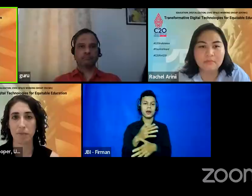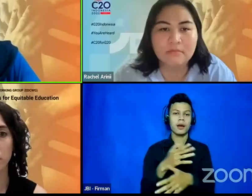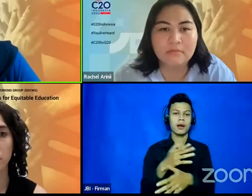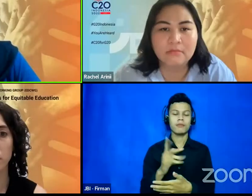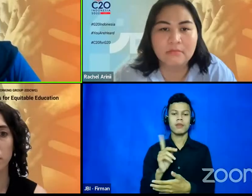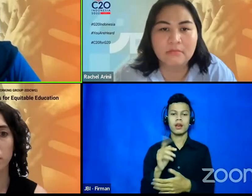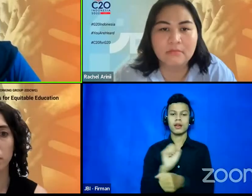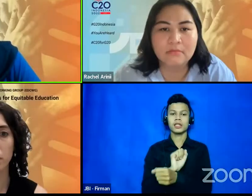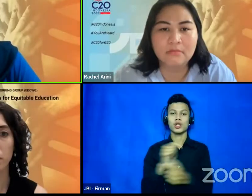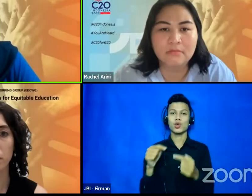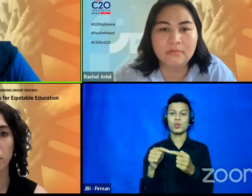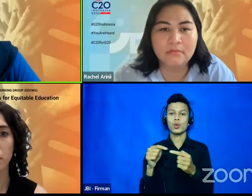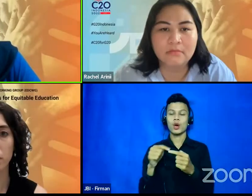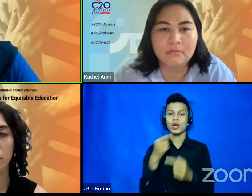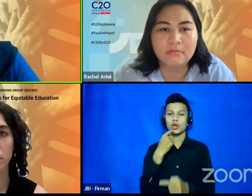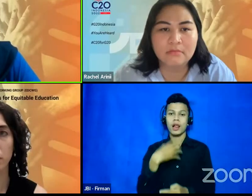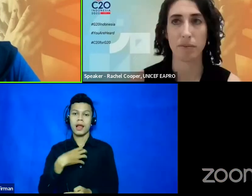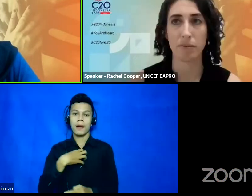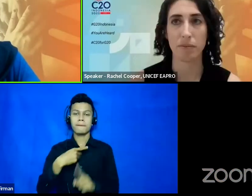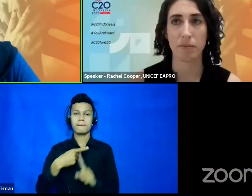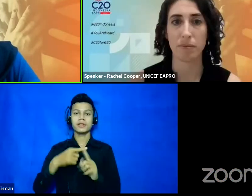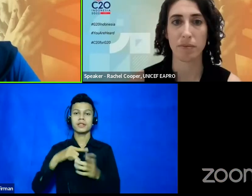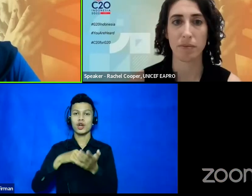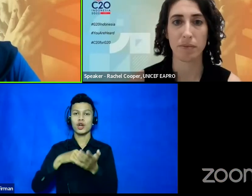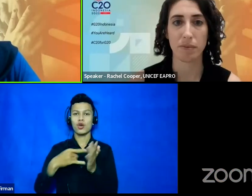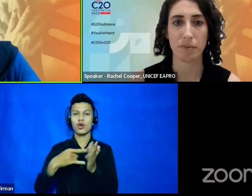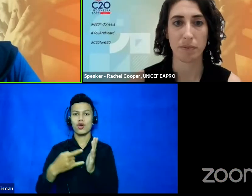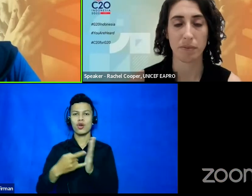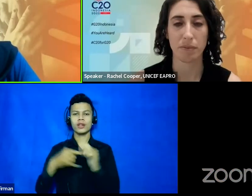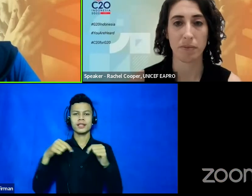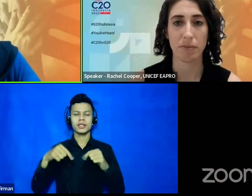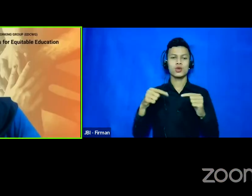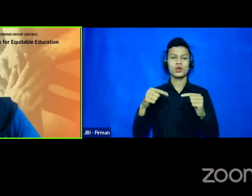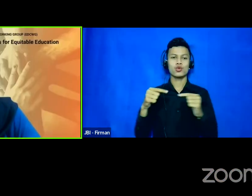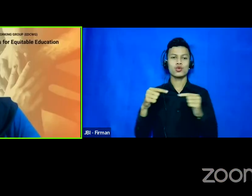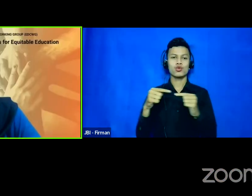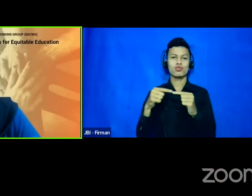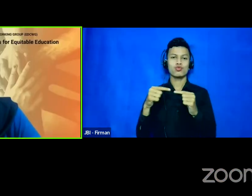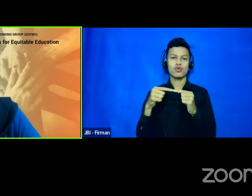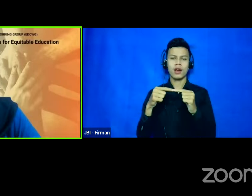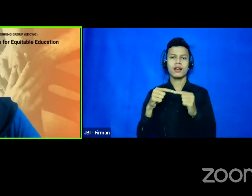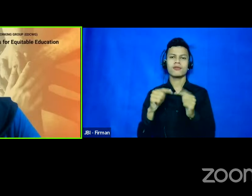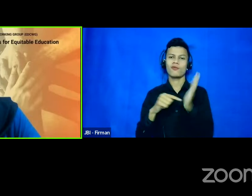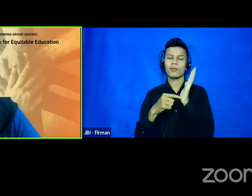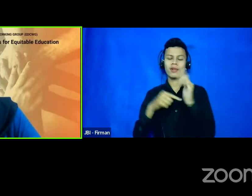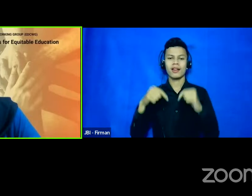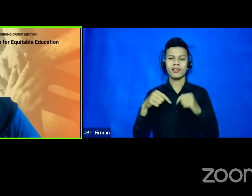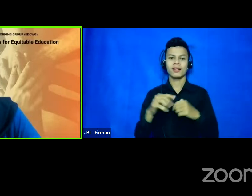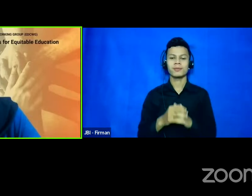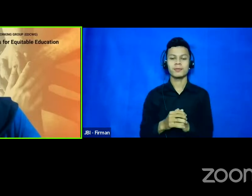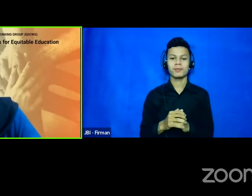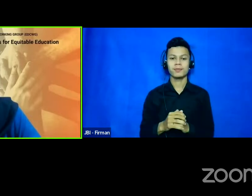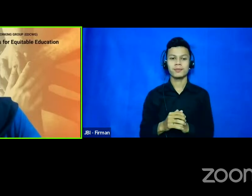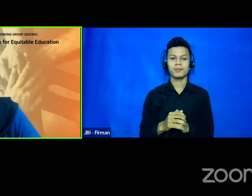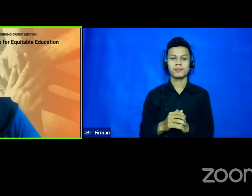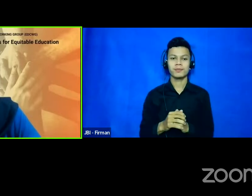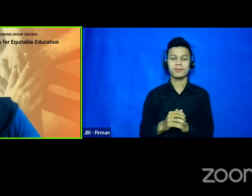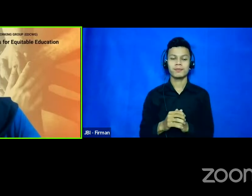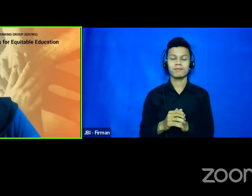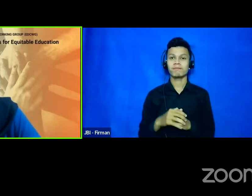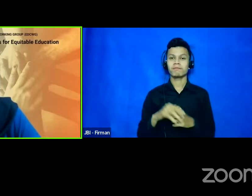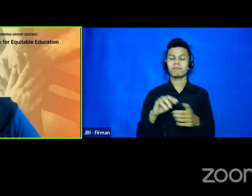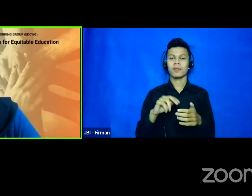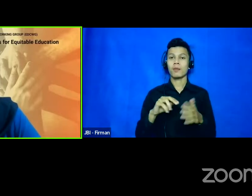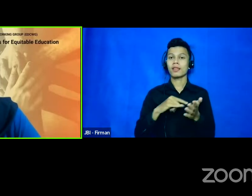which is closely linked with today's webinar topic, which is transformative digital technologies for